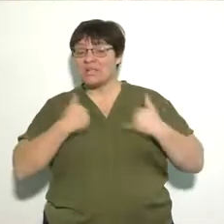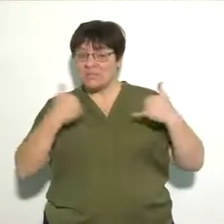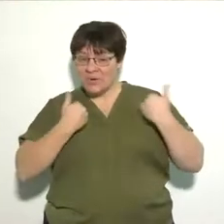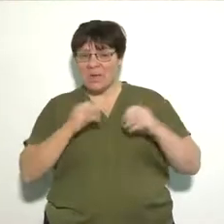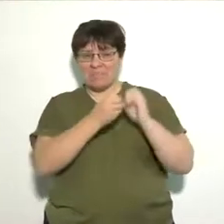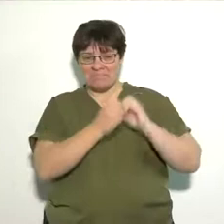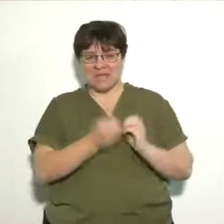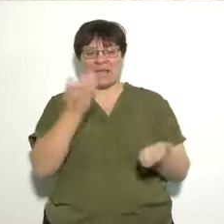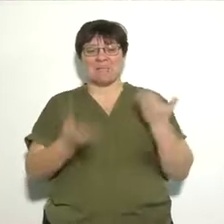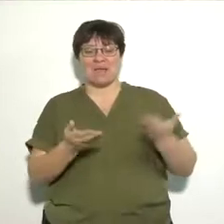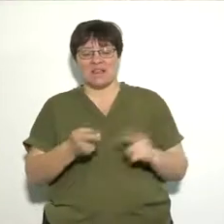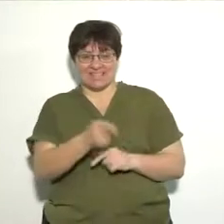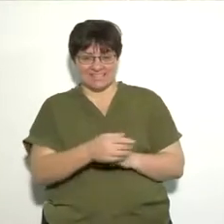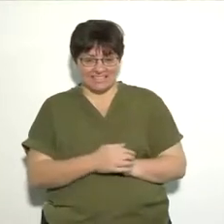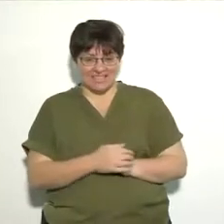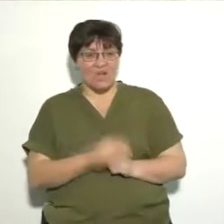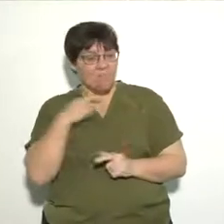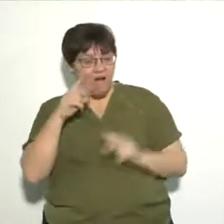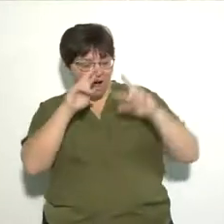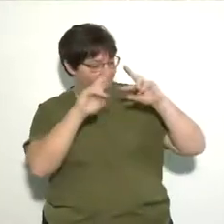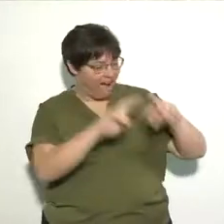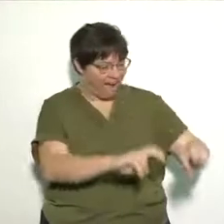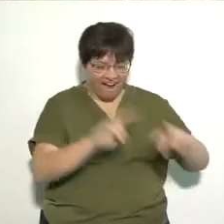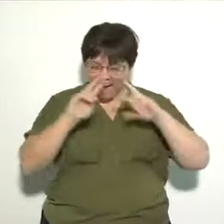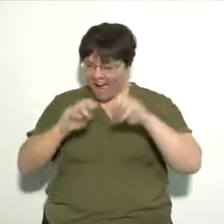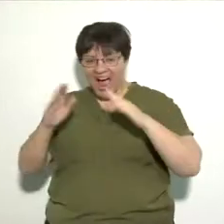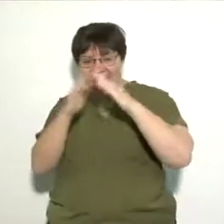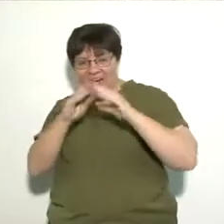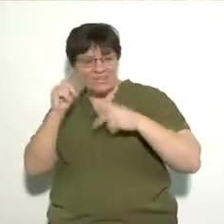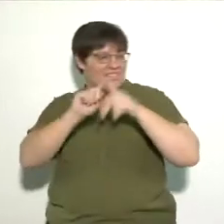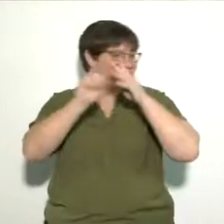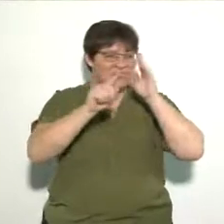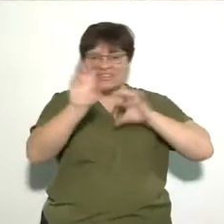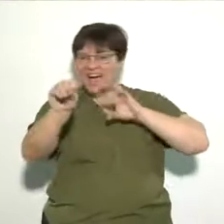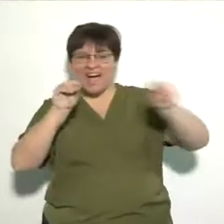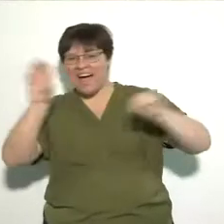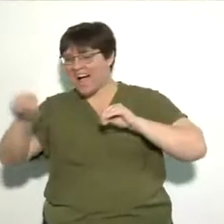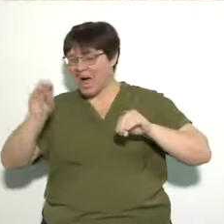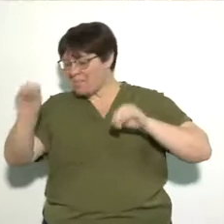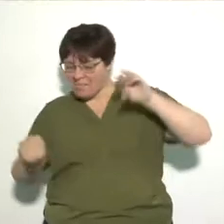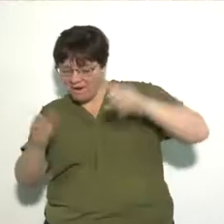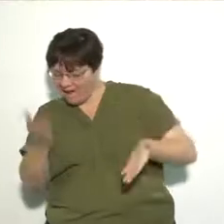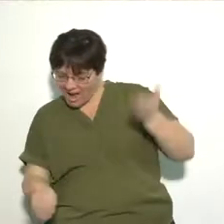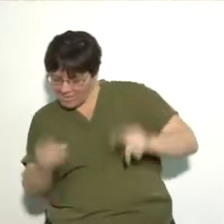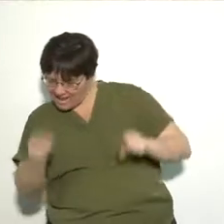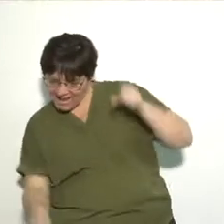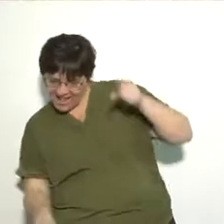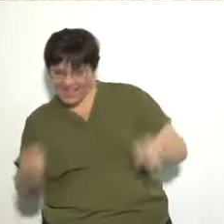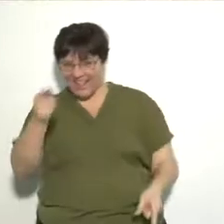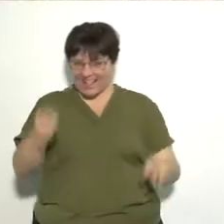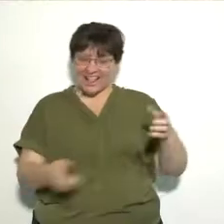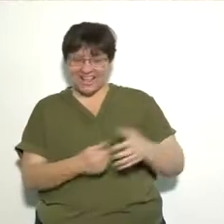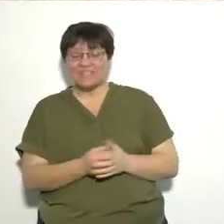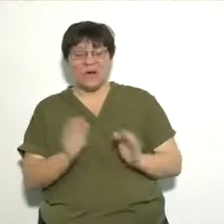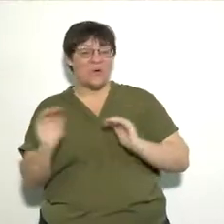own balancing scale, and you can go ahead and explore, look around your house, find items that you would